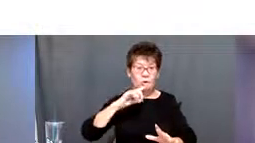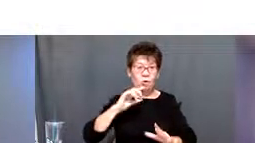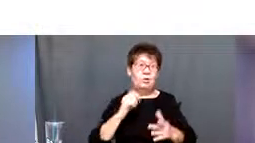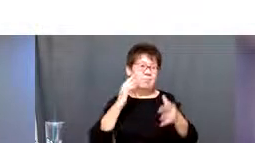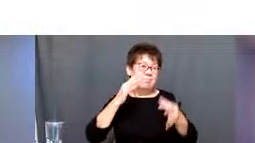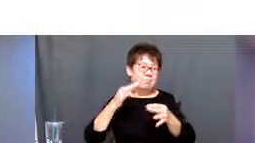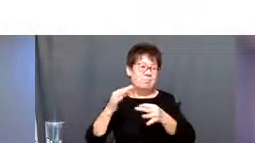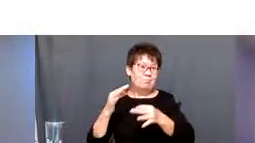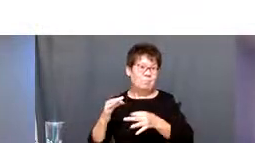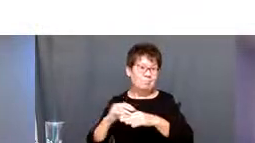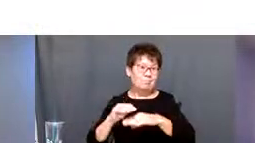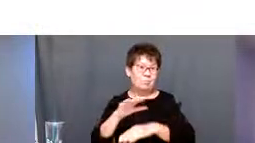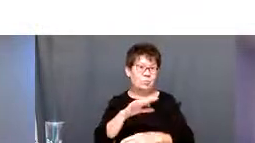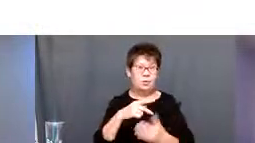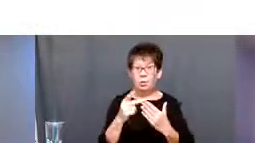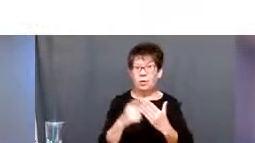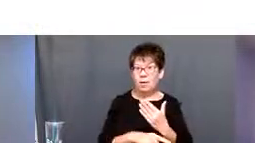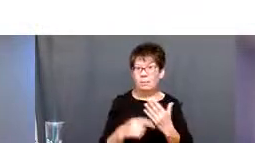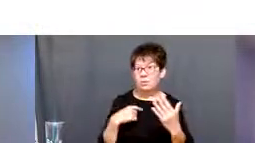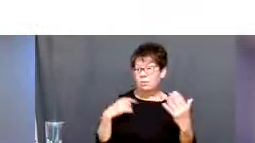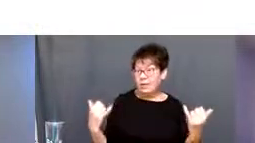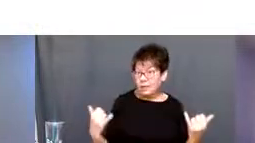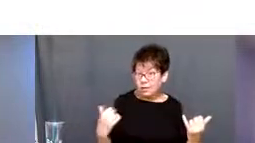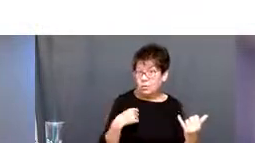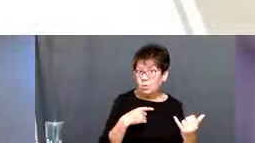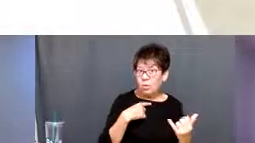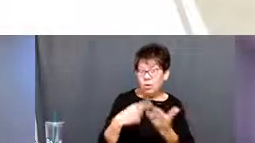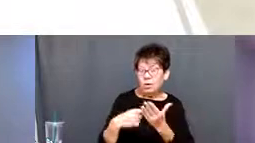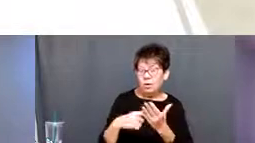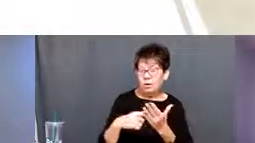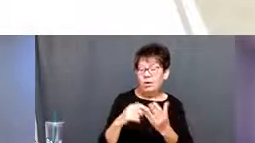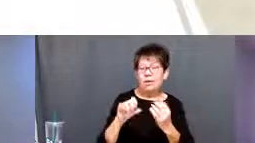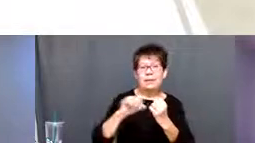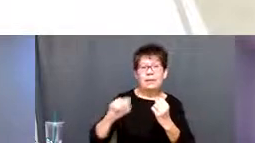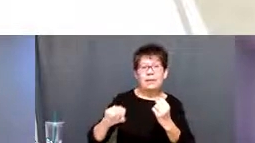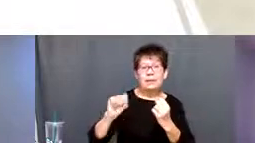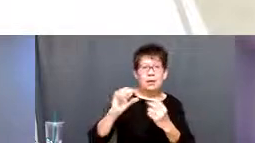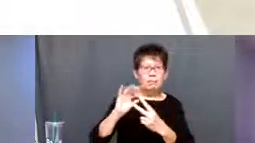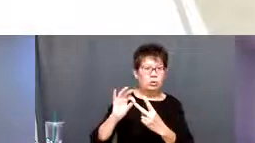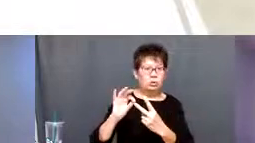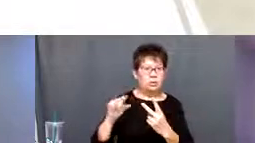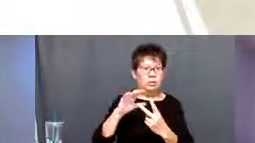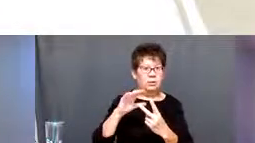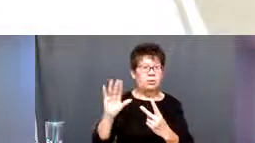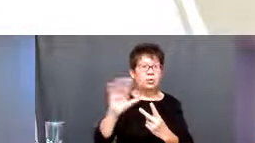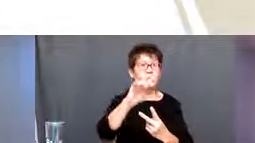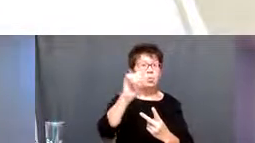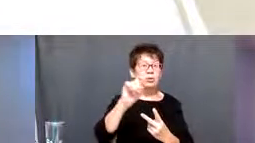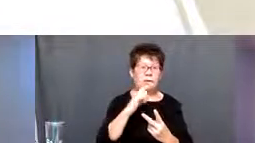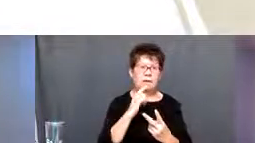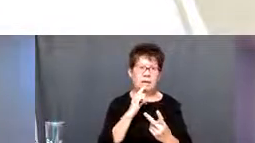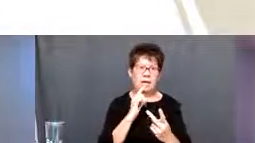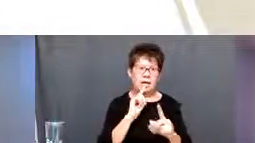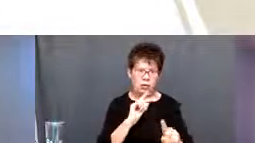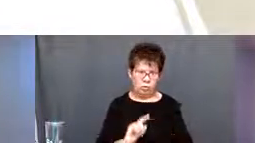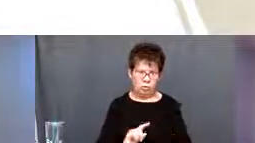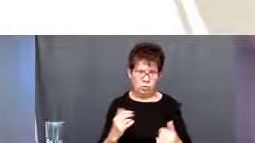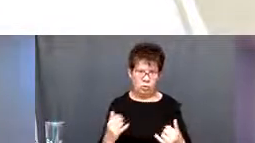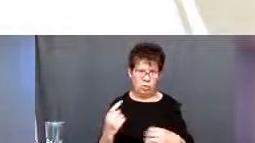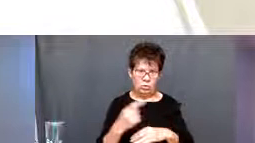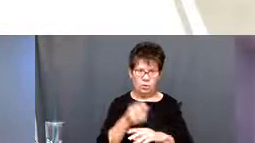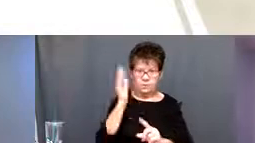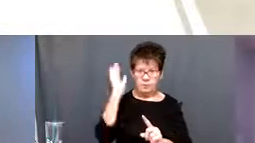here to explain what the extended option is and to also answer your questions. So when we talk about today's